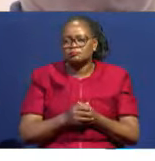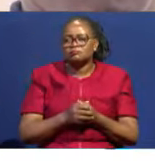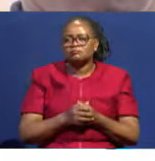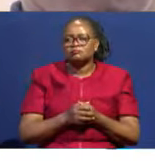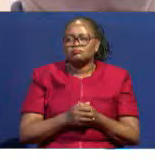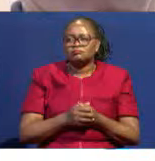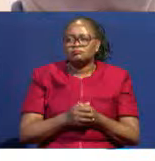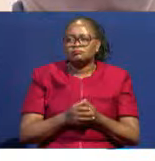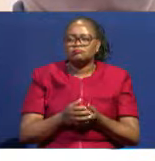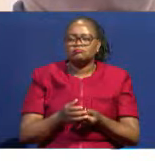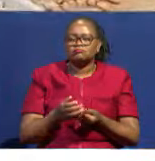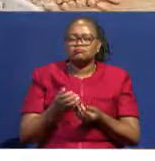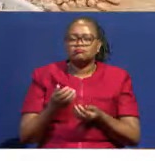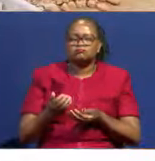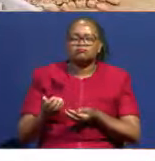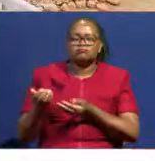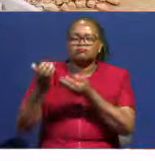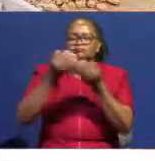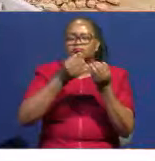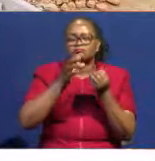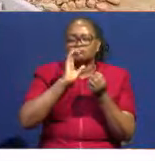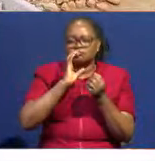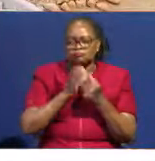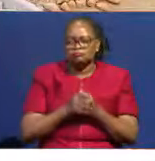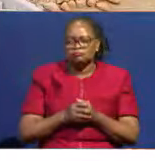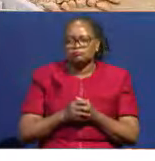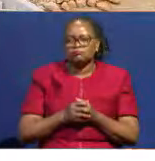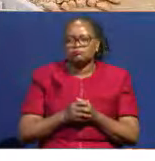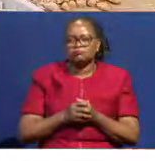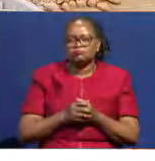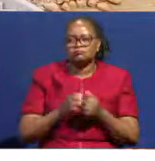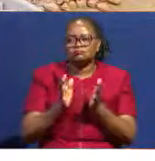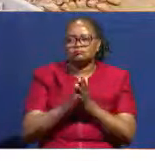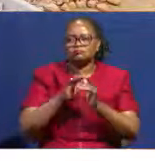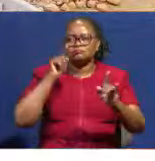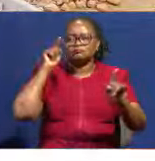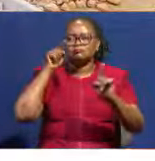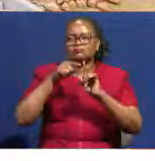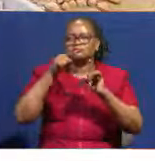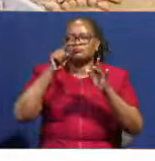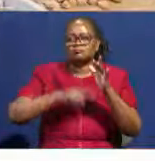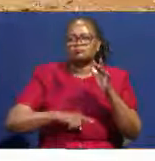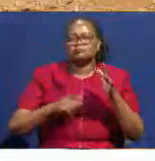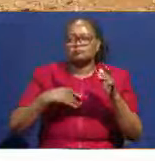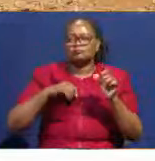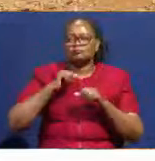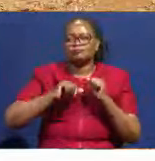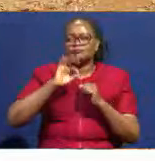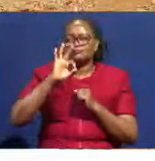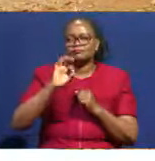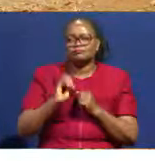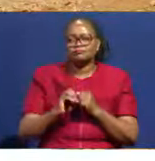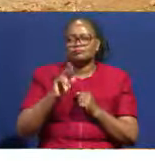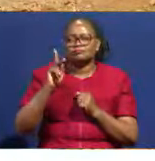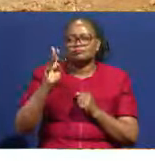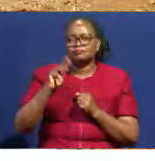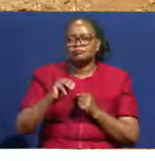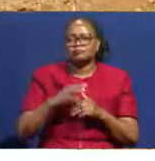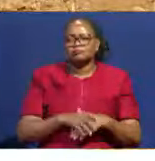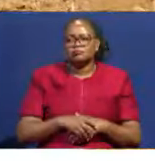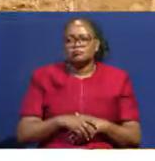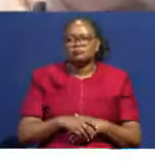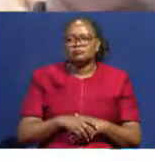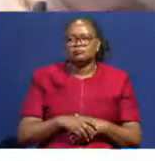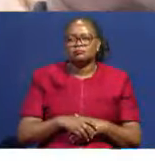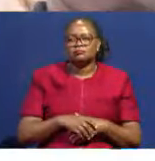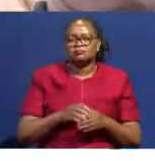catchment around Banissa town. Our first target is to have about 30 kilometers of